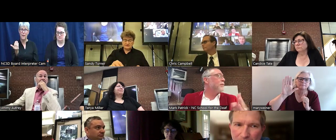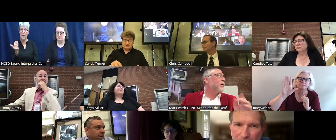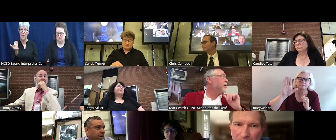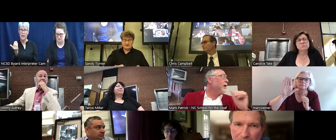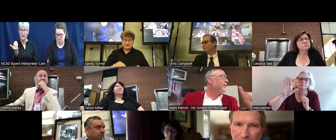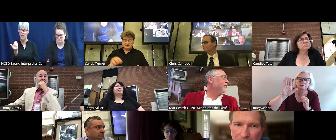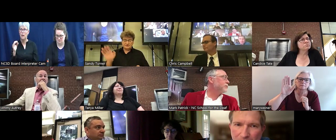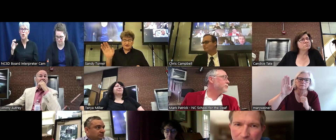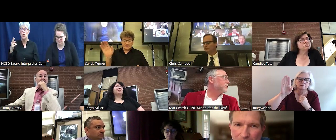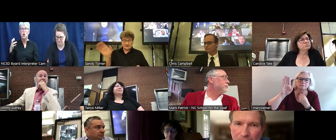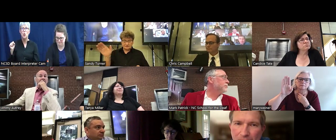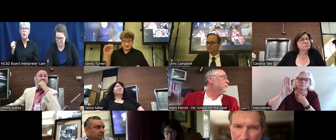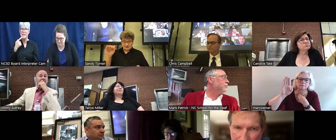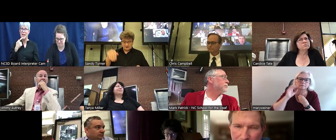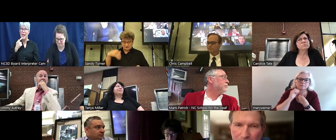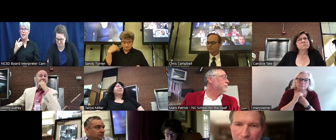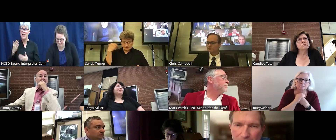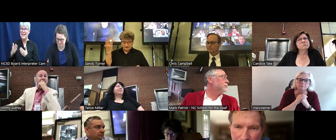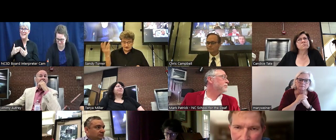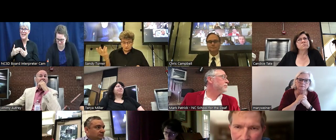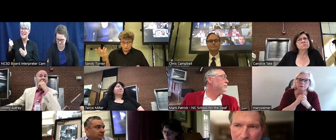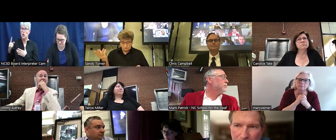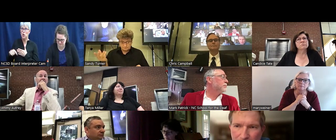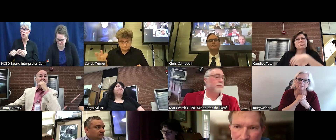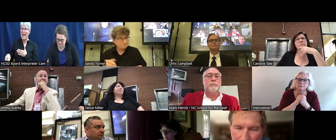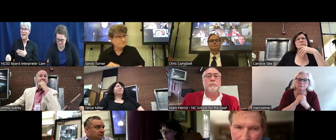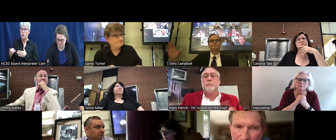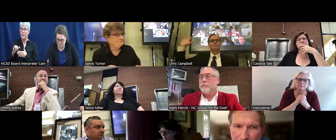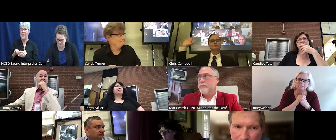it's always easier to cancel than it is to reschedule.